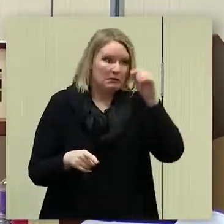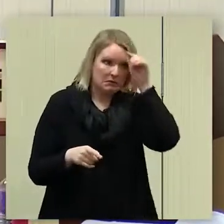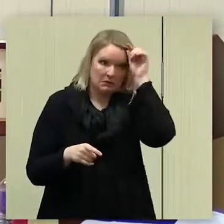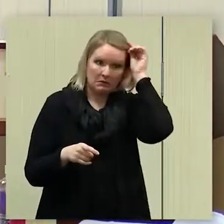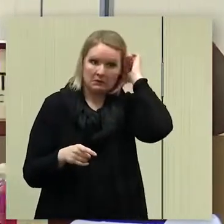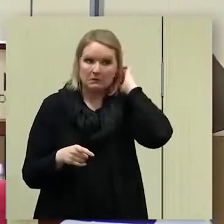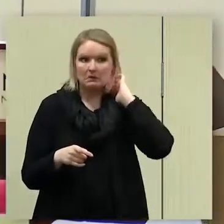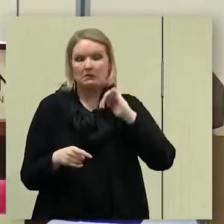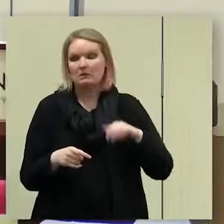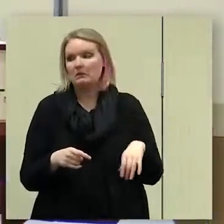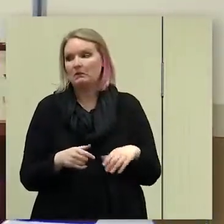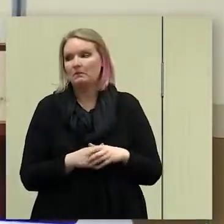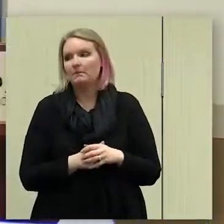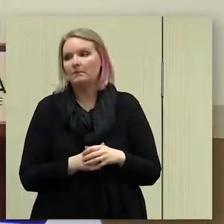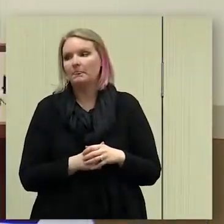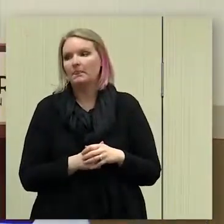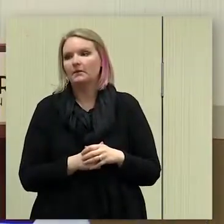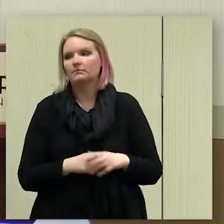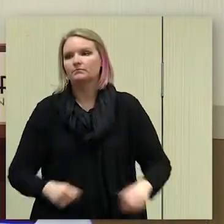Oops.